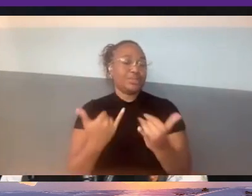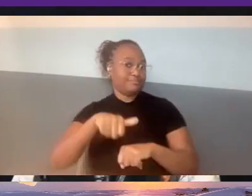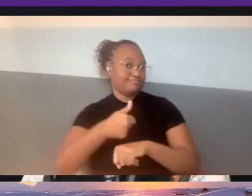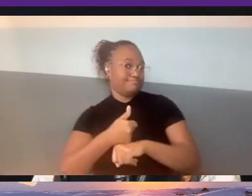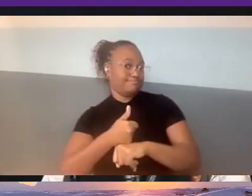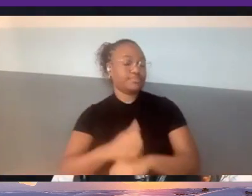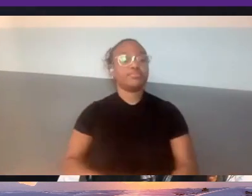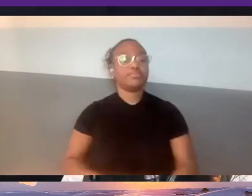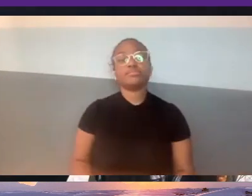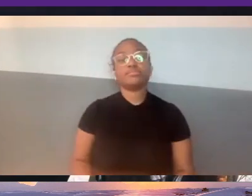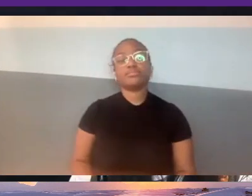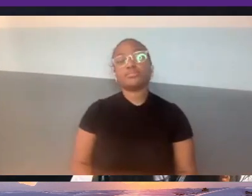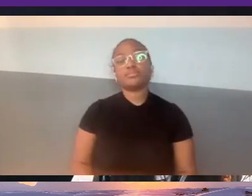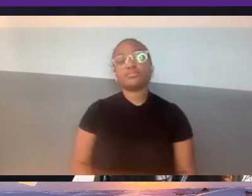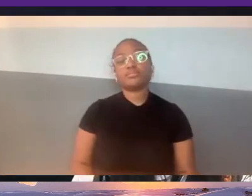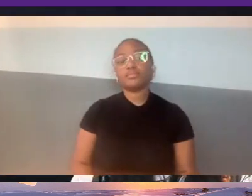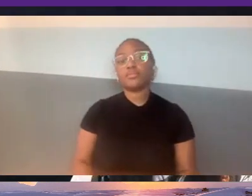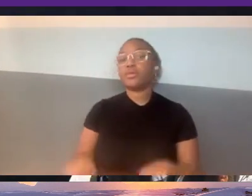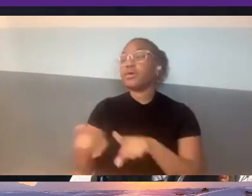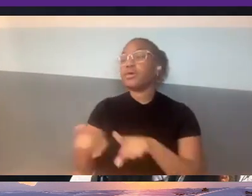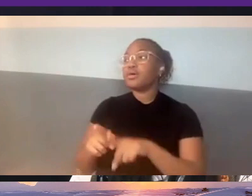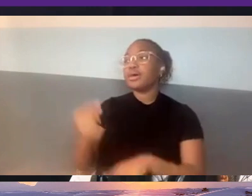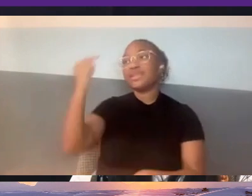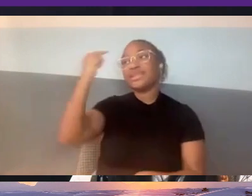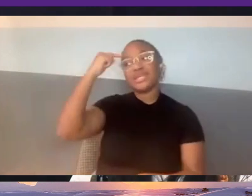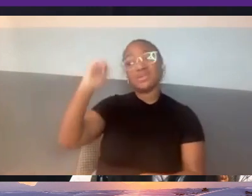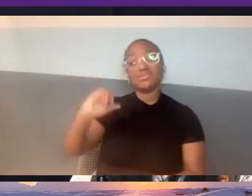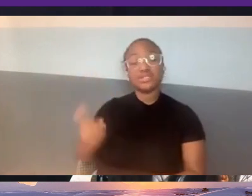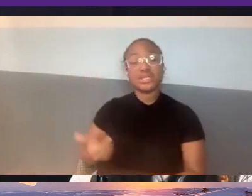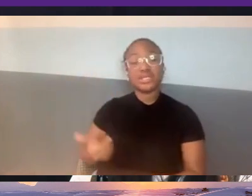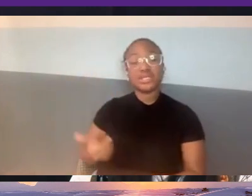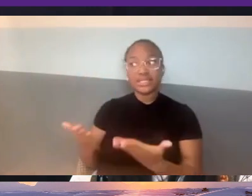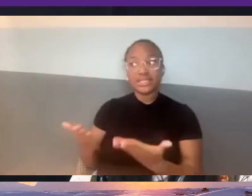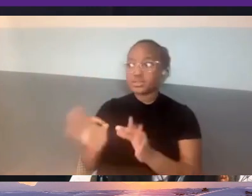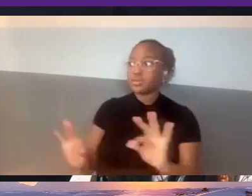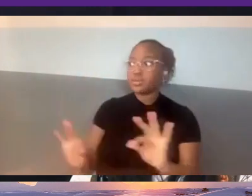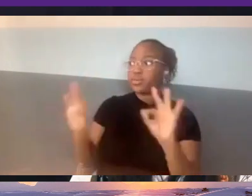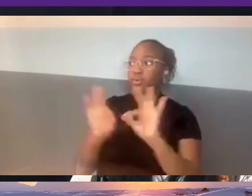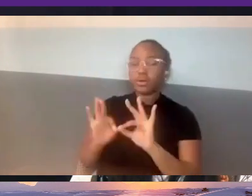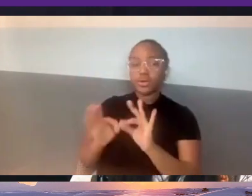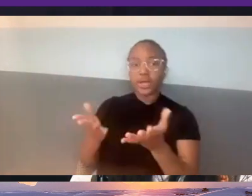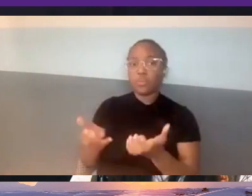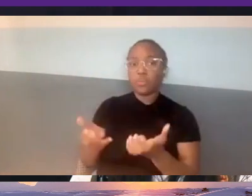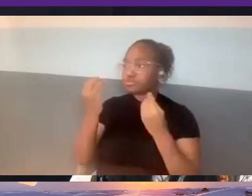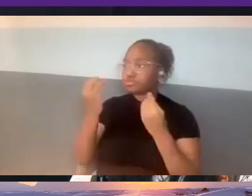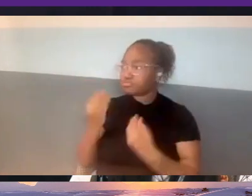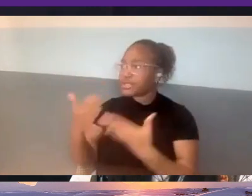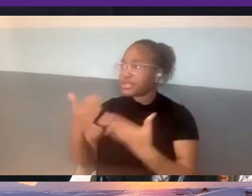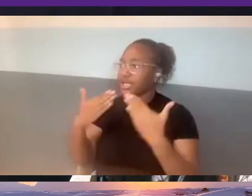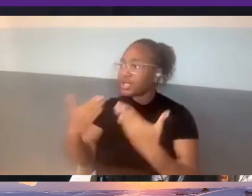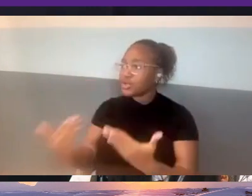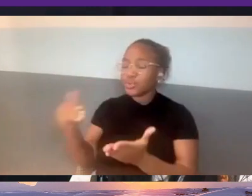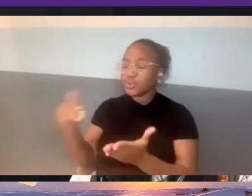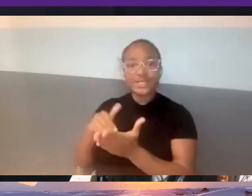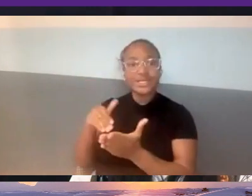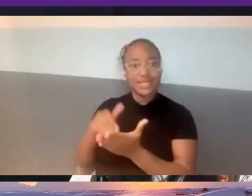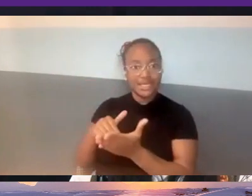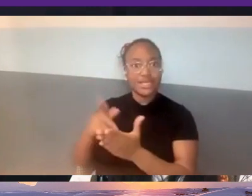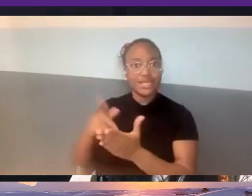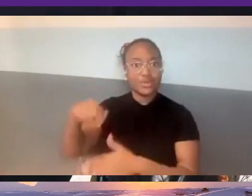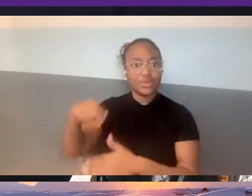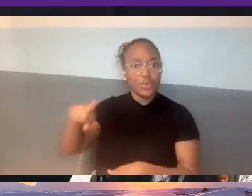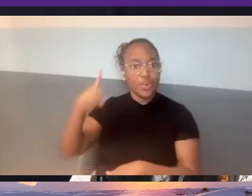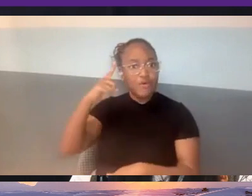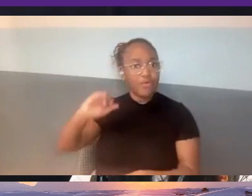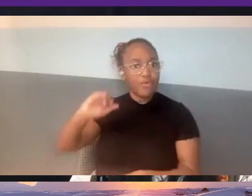invitations like these are essential. So I want to say thank you again, Ronnie and David, HowlRound, for the invitation, because we're still